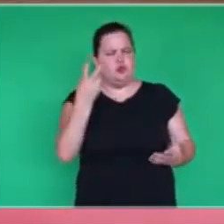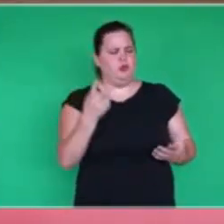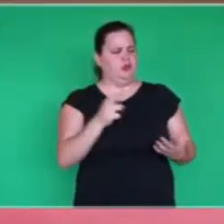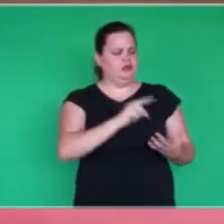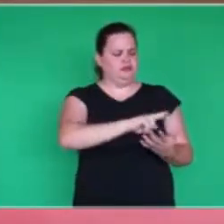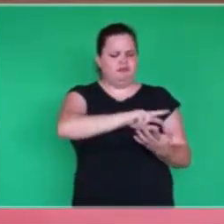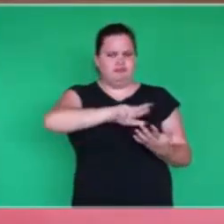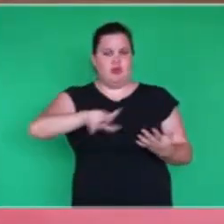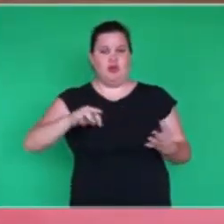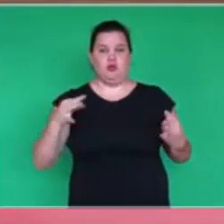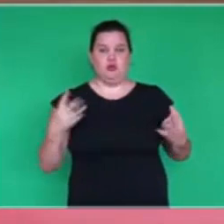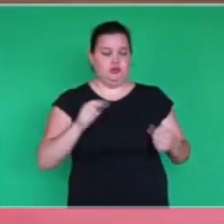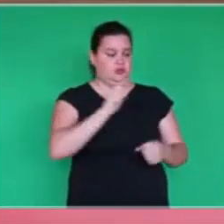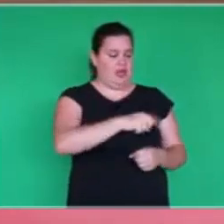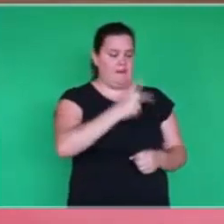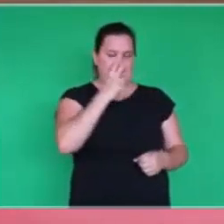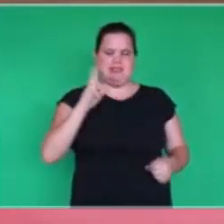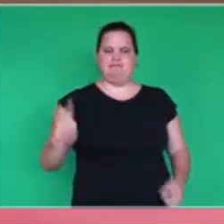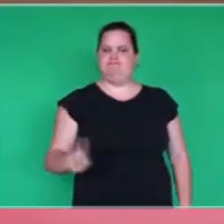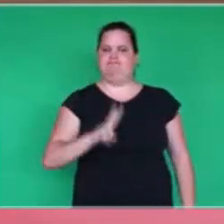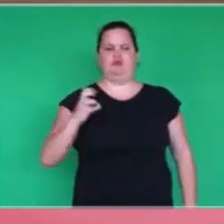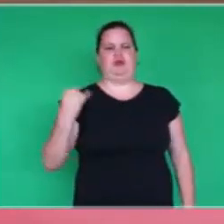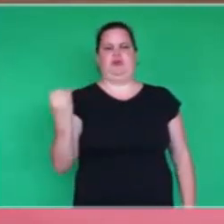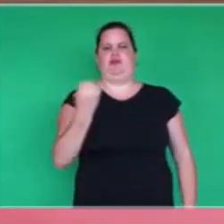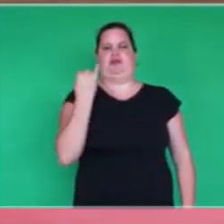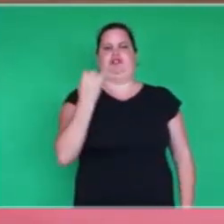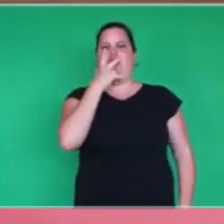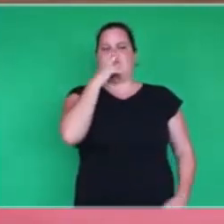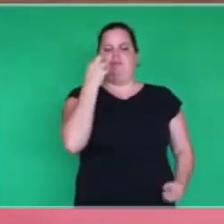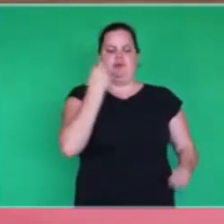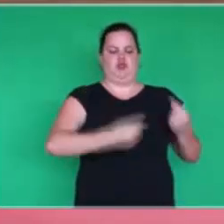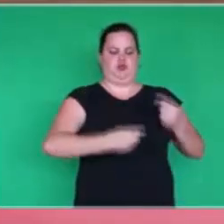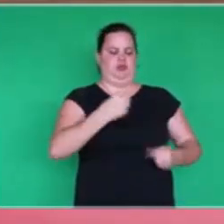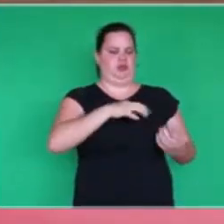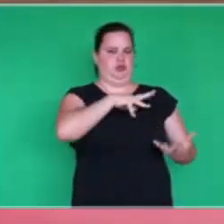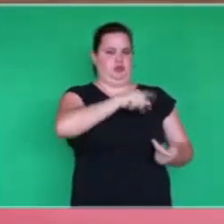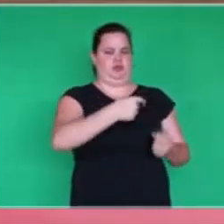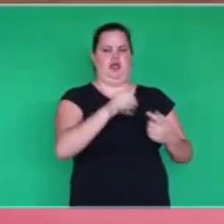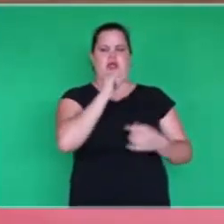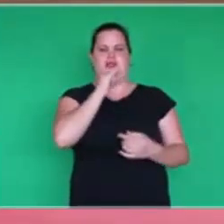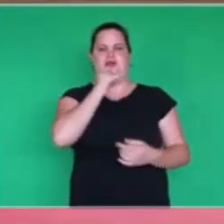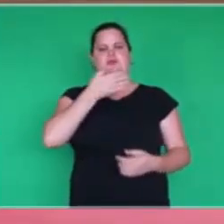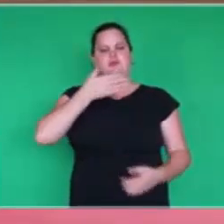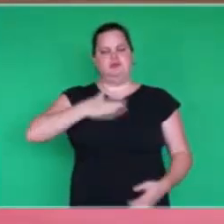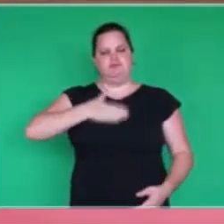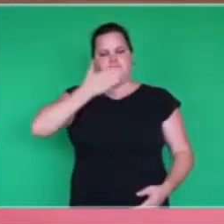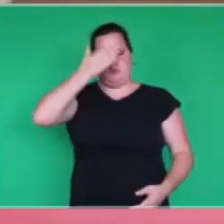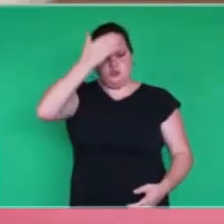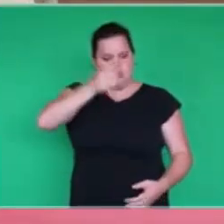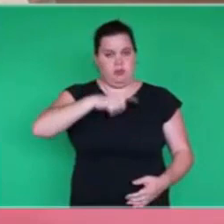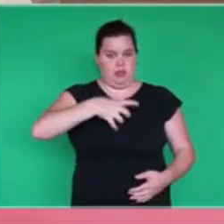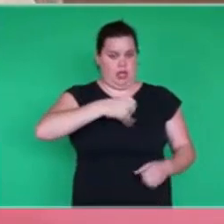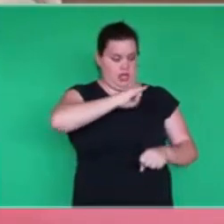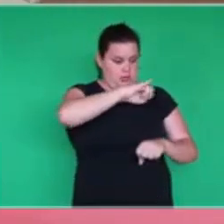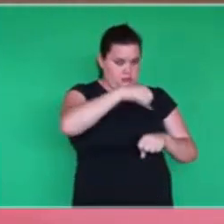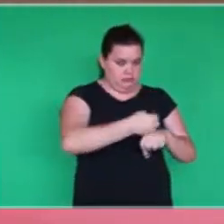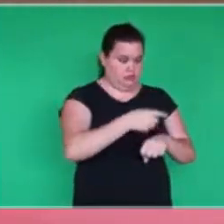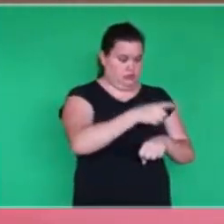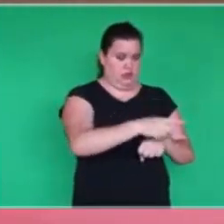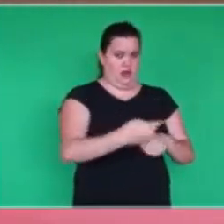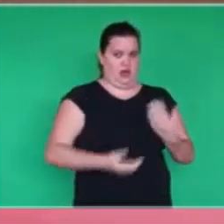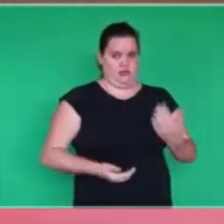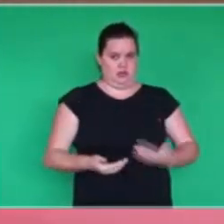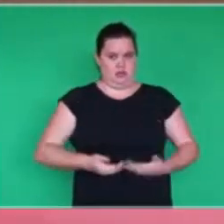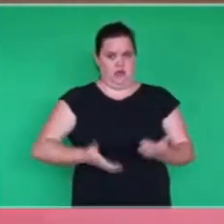because each one of them feels the city belongs to them. So, the whole dispute is